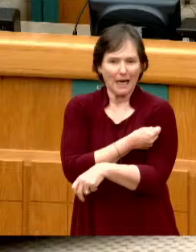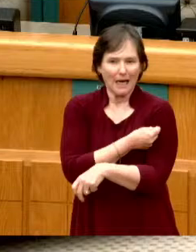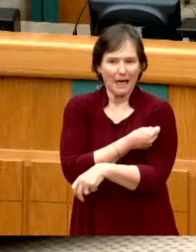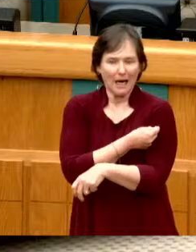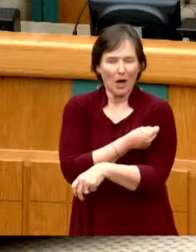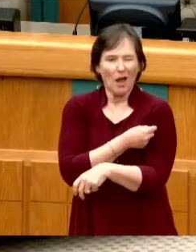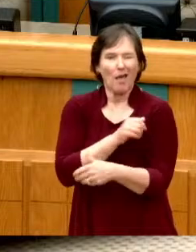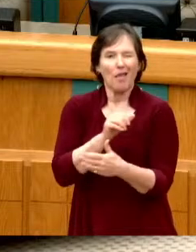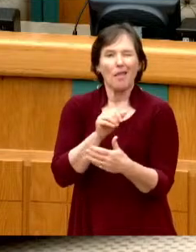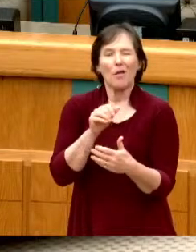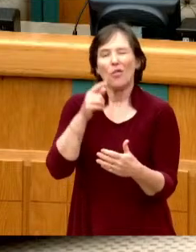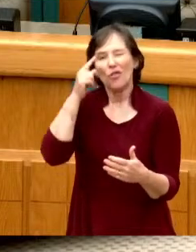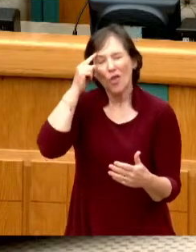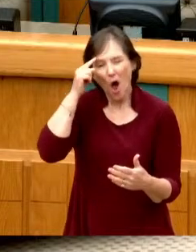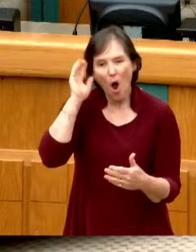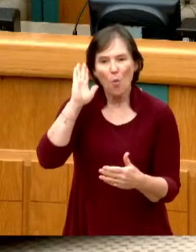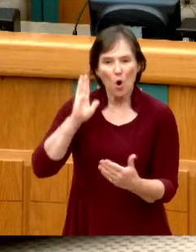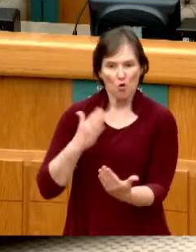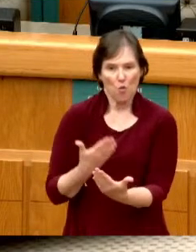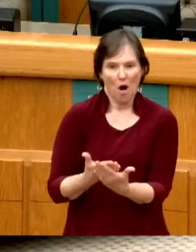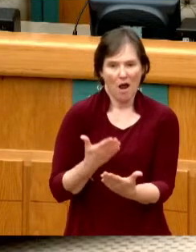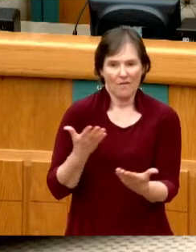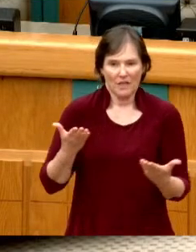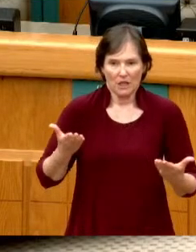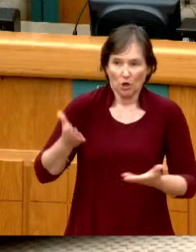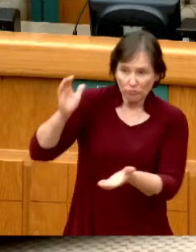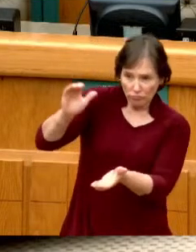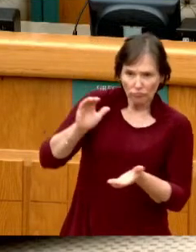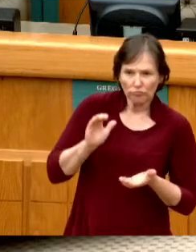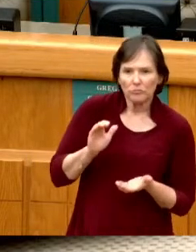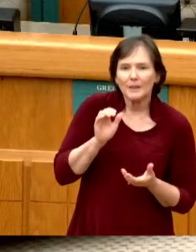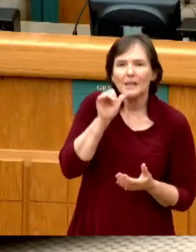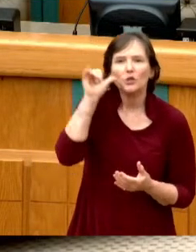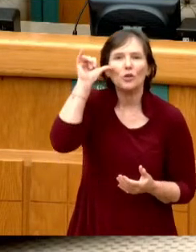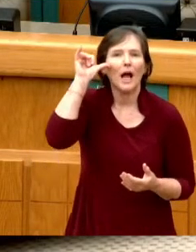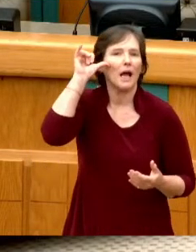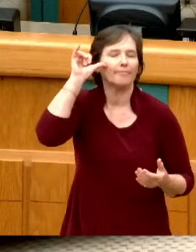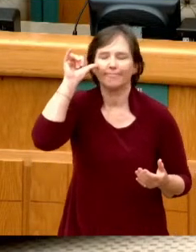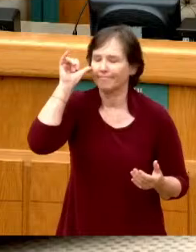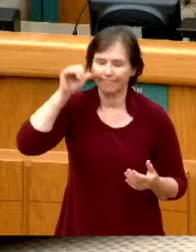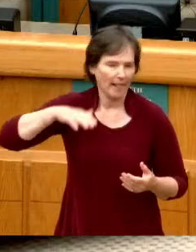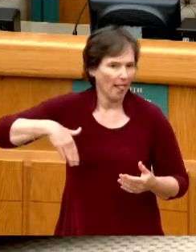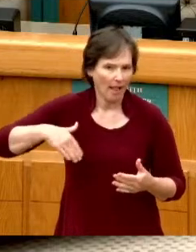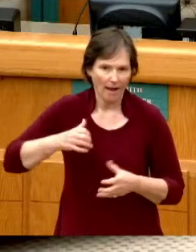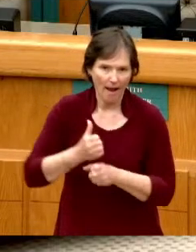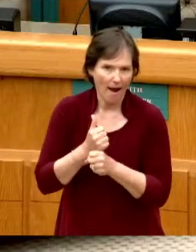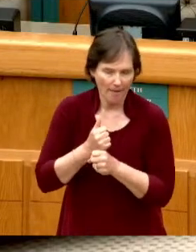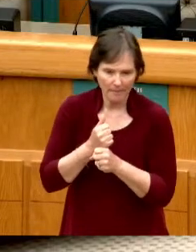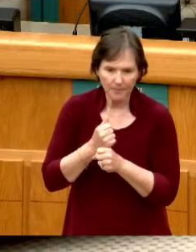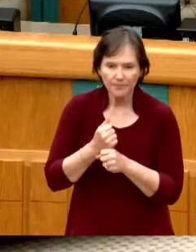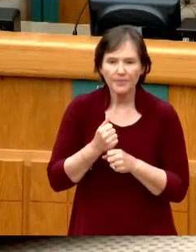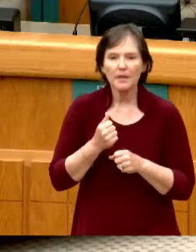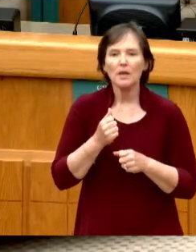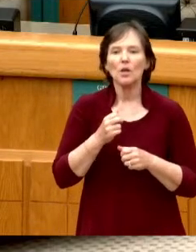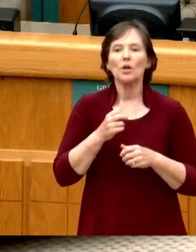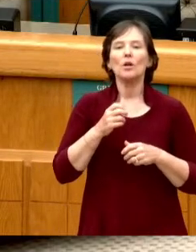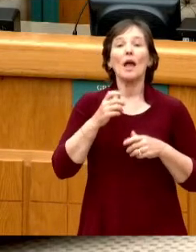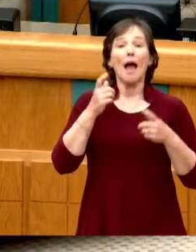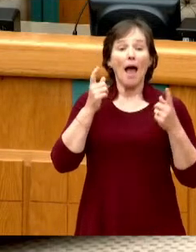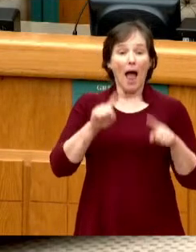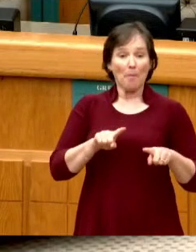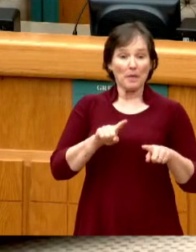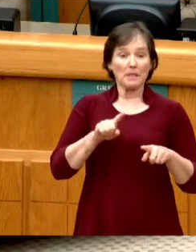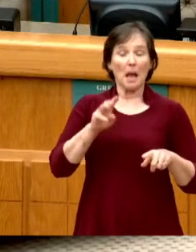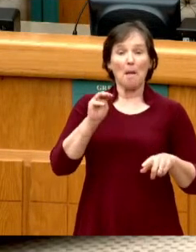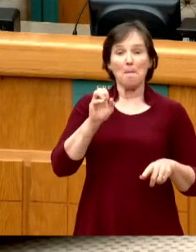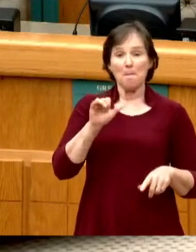were coming yesterday. So, as a result, the mayor, when she arrives, will be giving to you